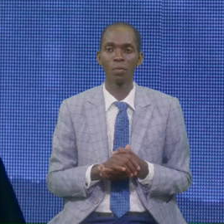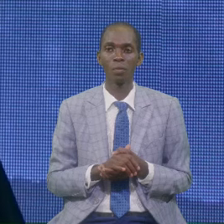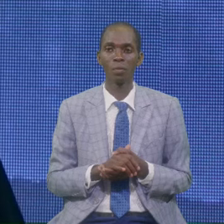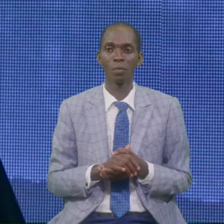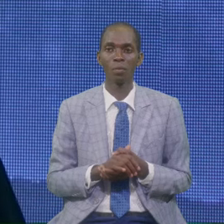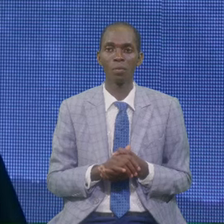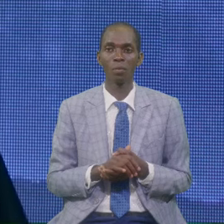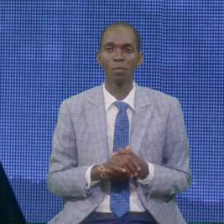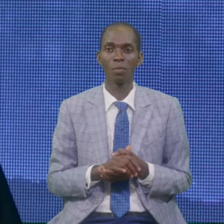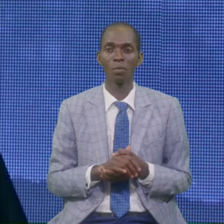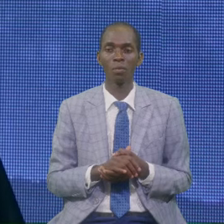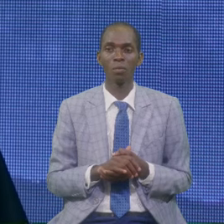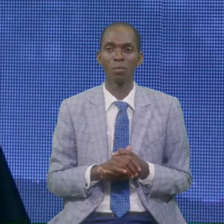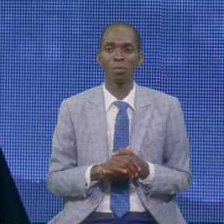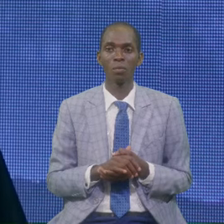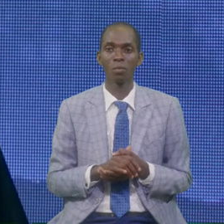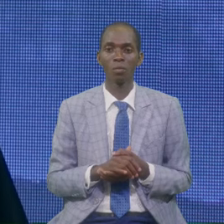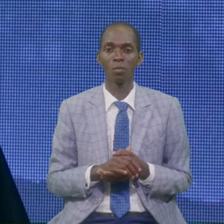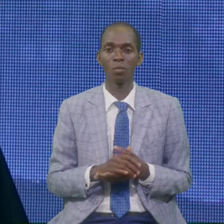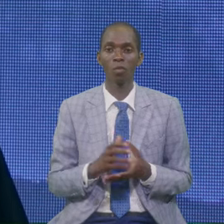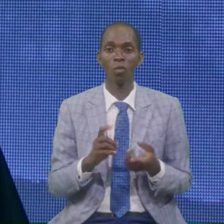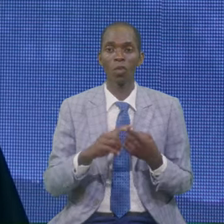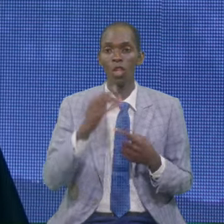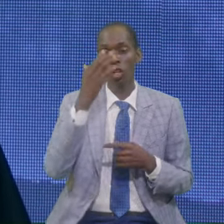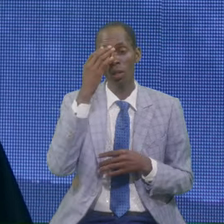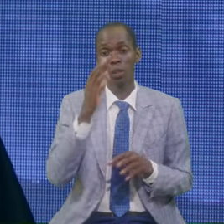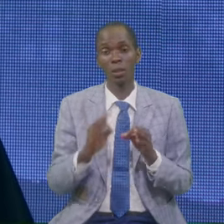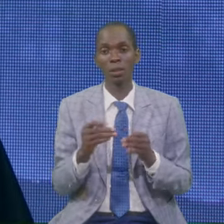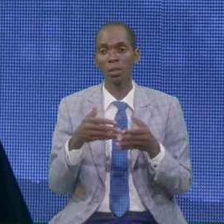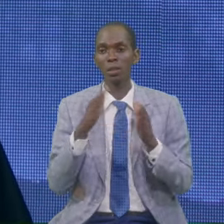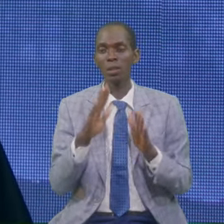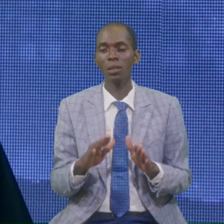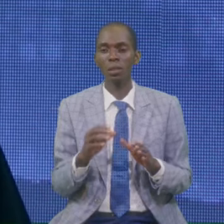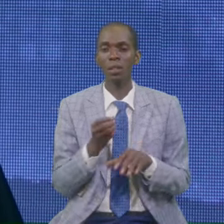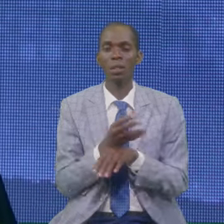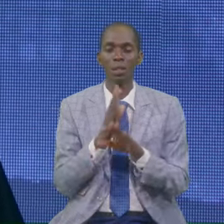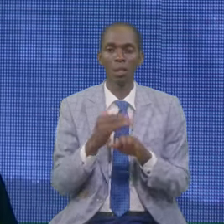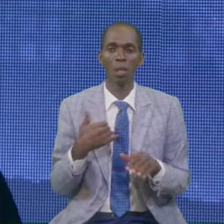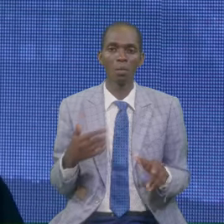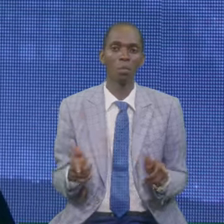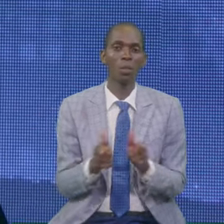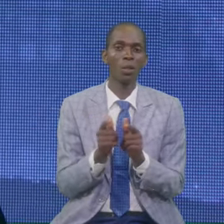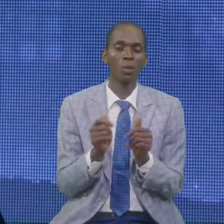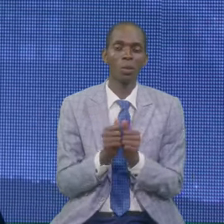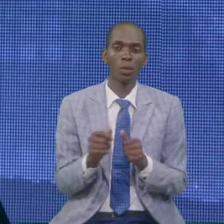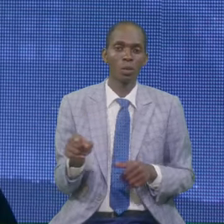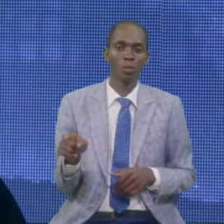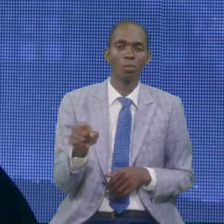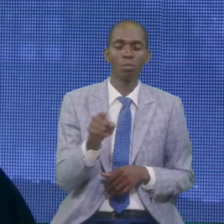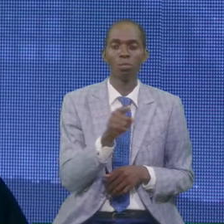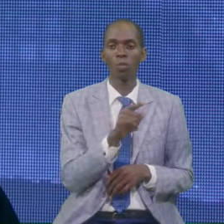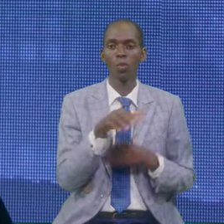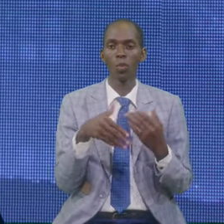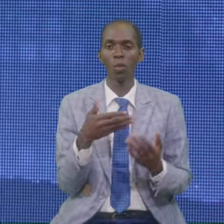If we are true, please, you can indicate by either raising up your hand or the flag.